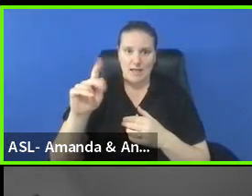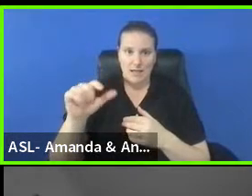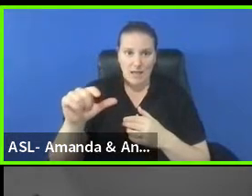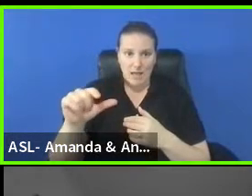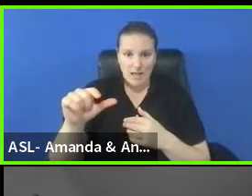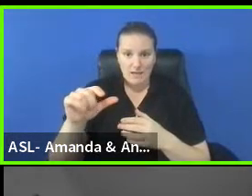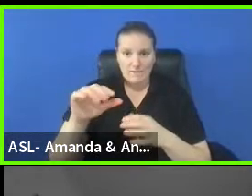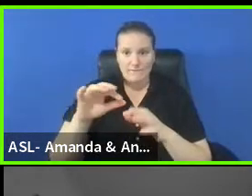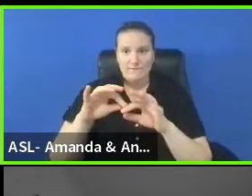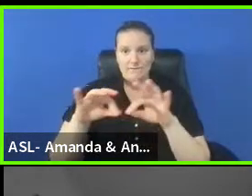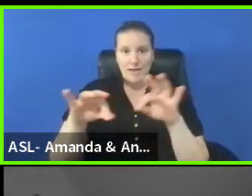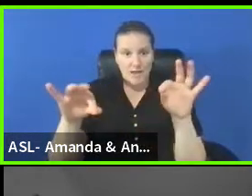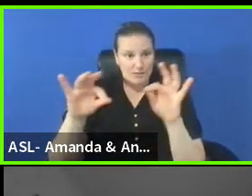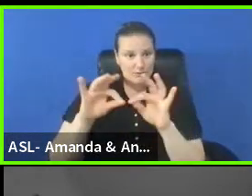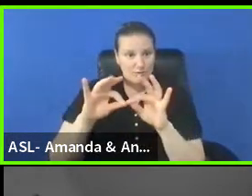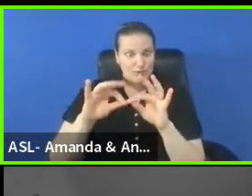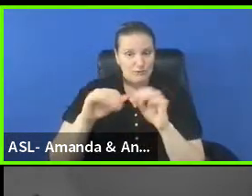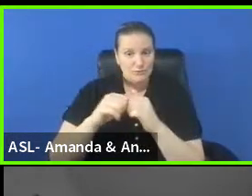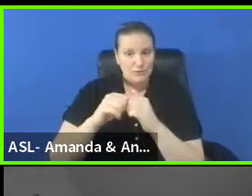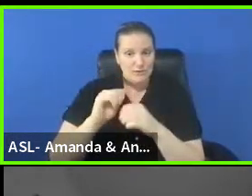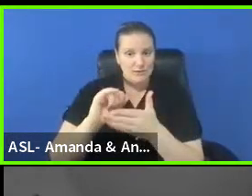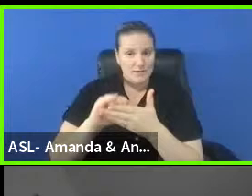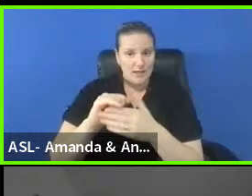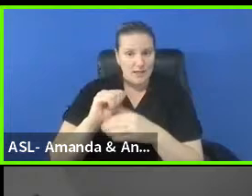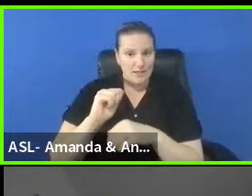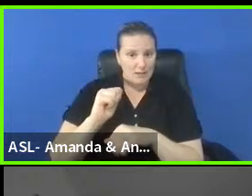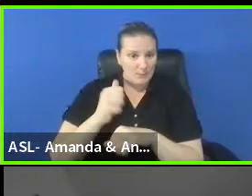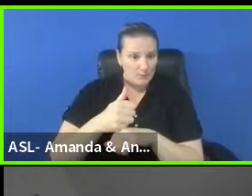put in place. Any input that you